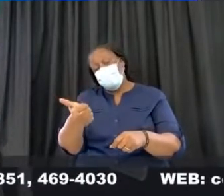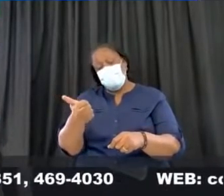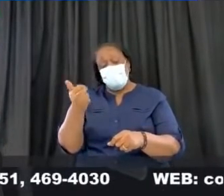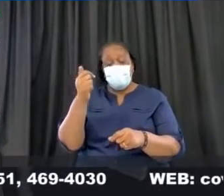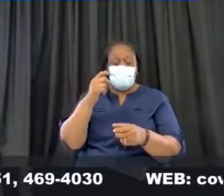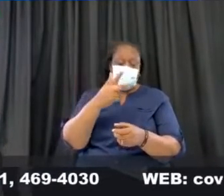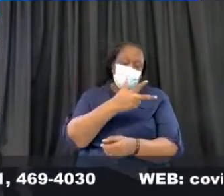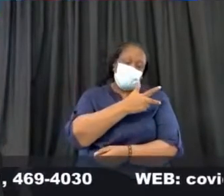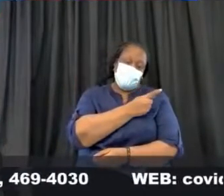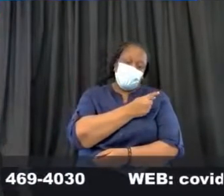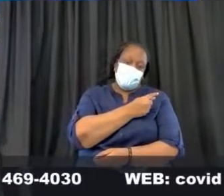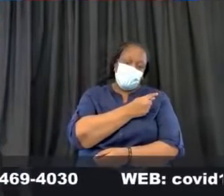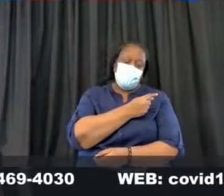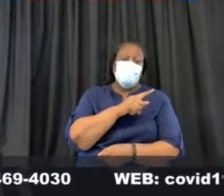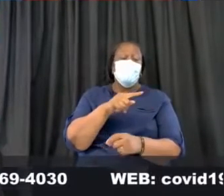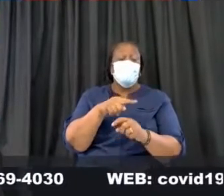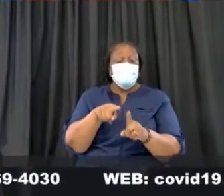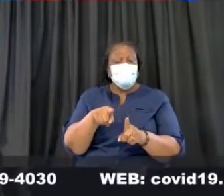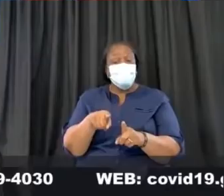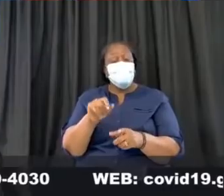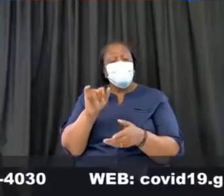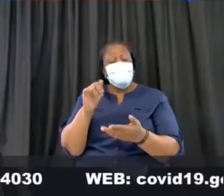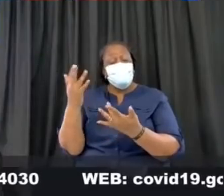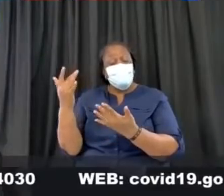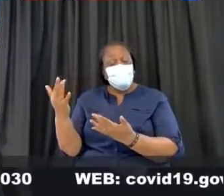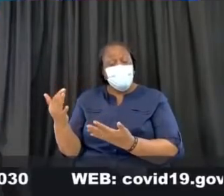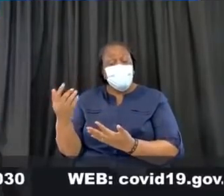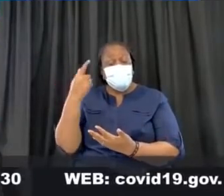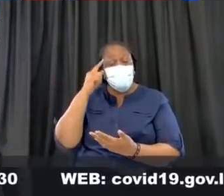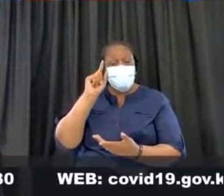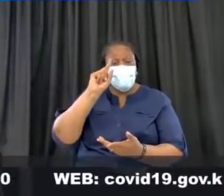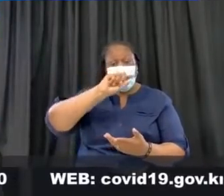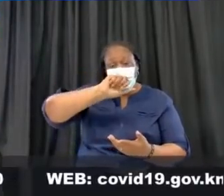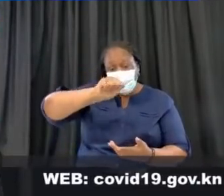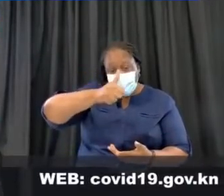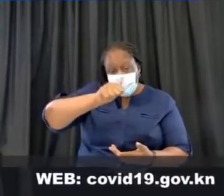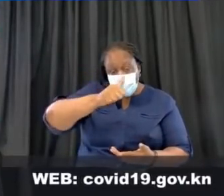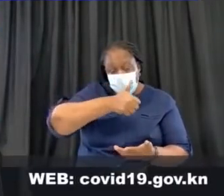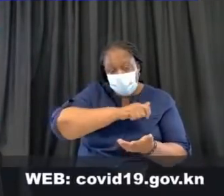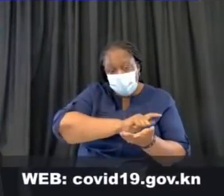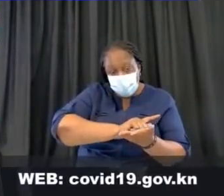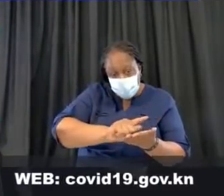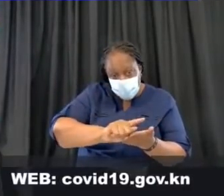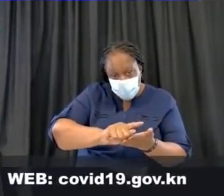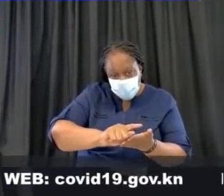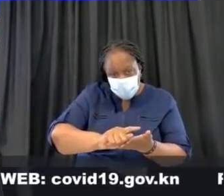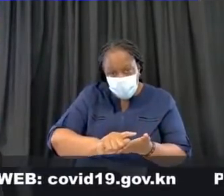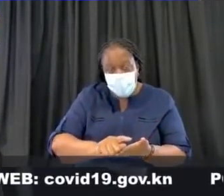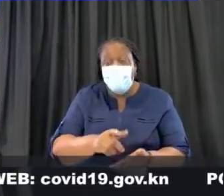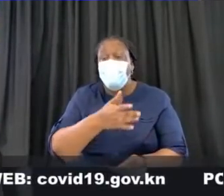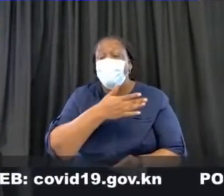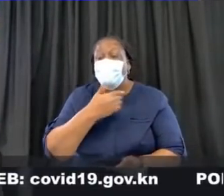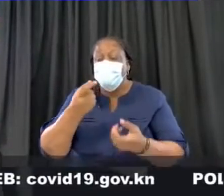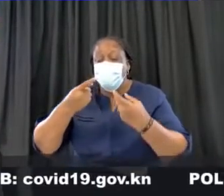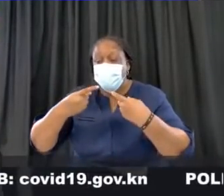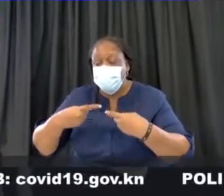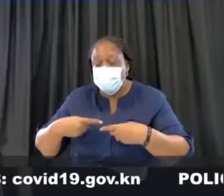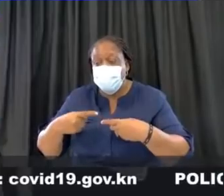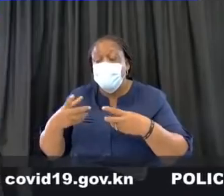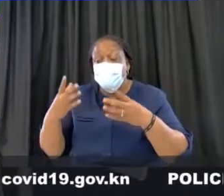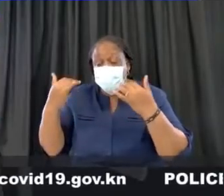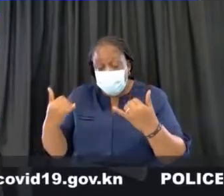Oxford vaccine. They have 10-week appointments, and we are in the process of procuring